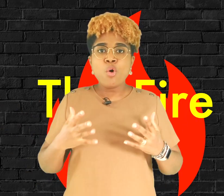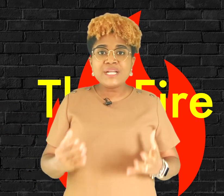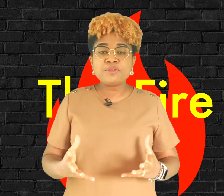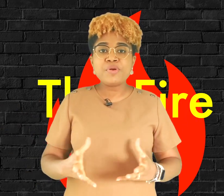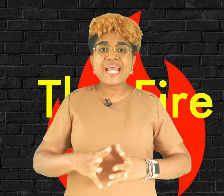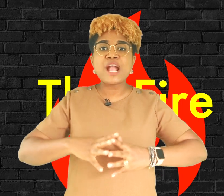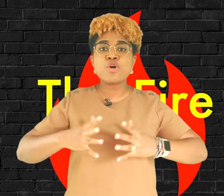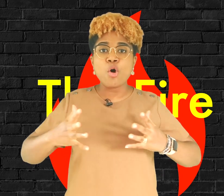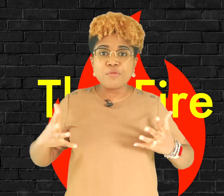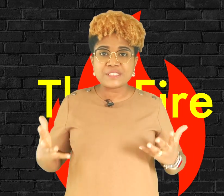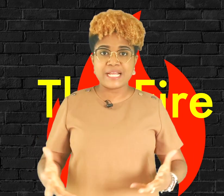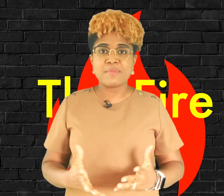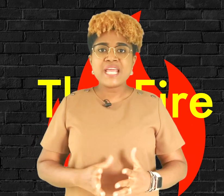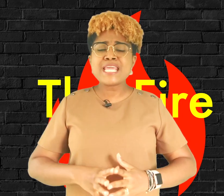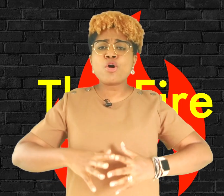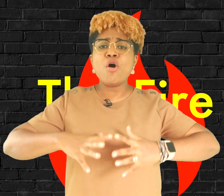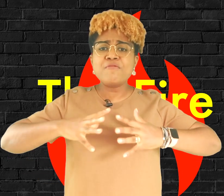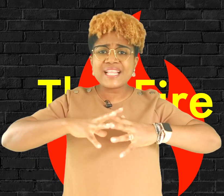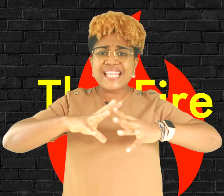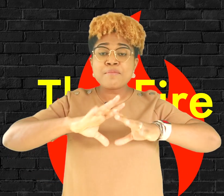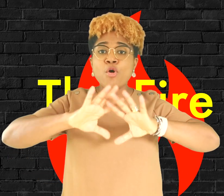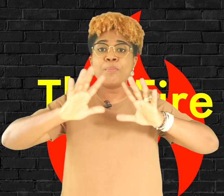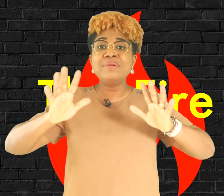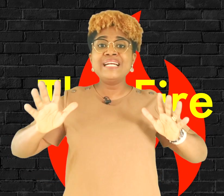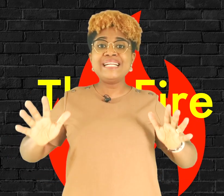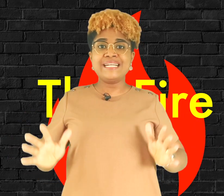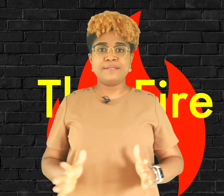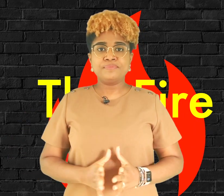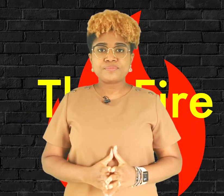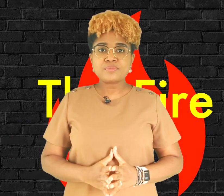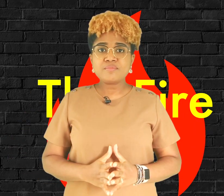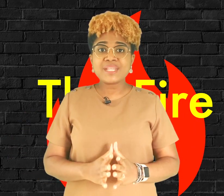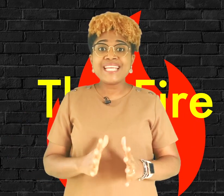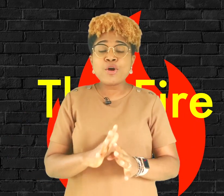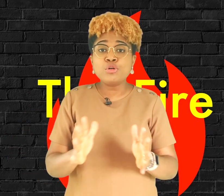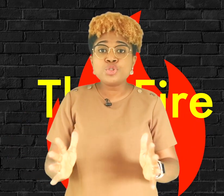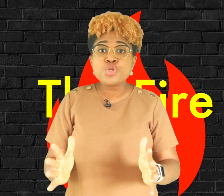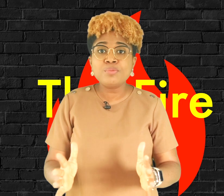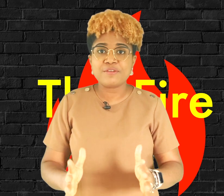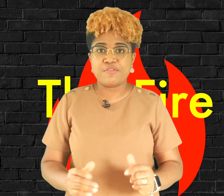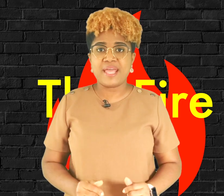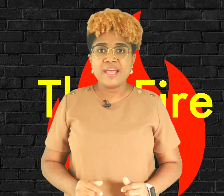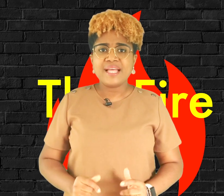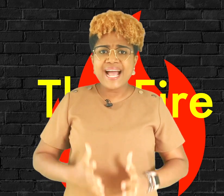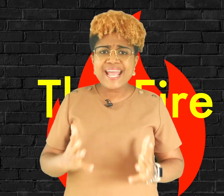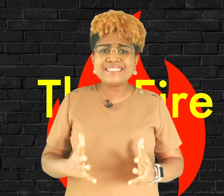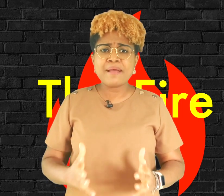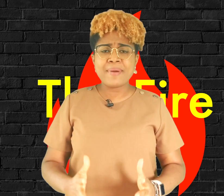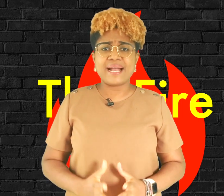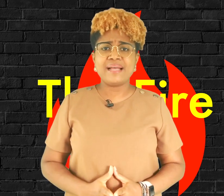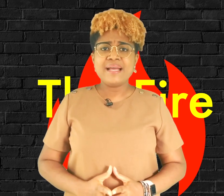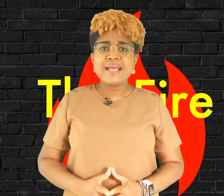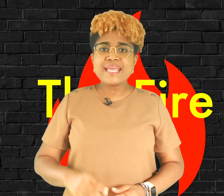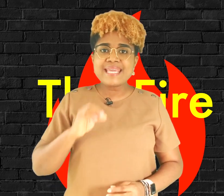languages. Holy Spirit engulfed them. He covered them completely. He consumed the fear that